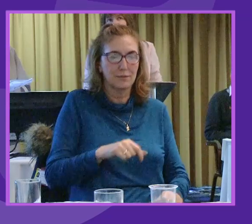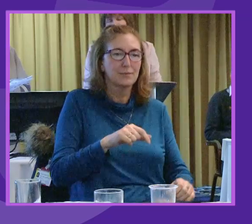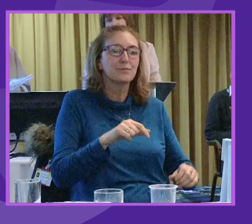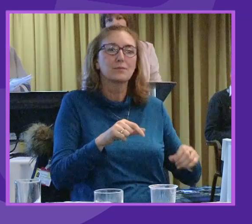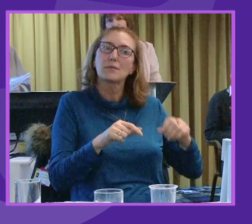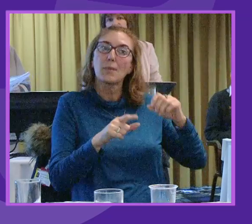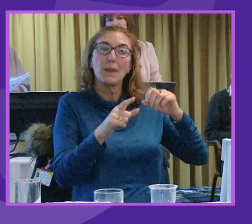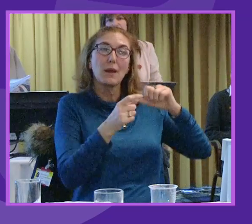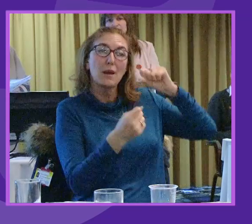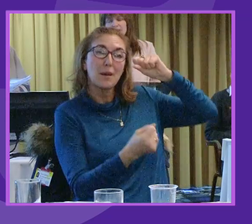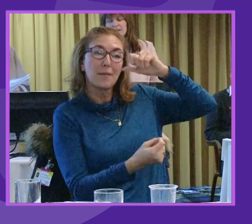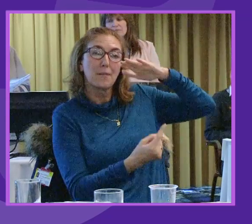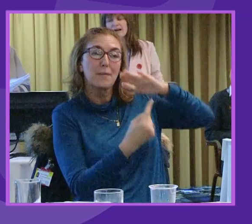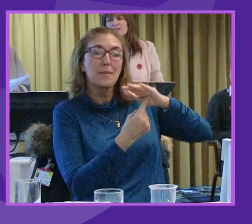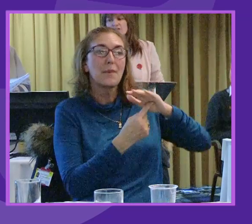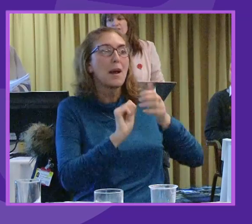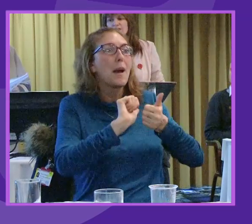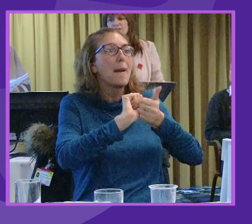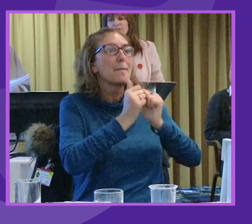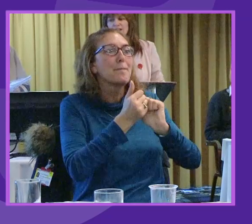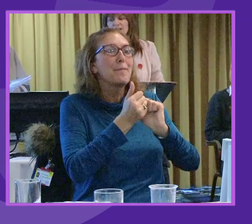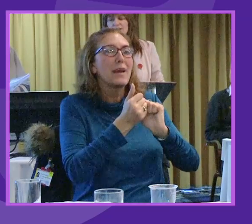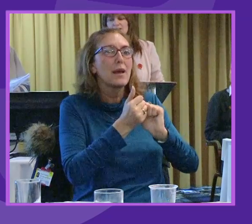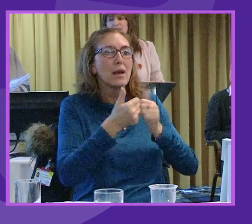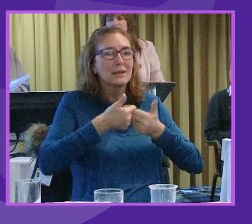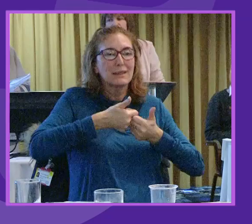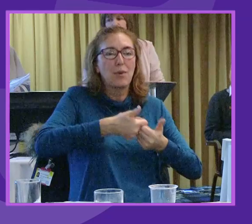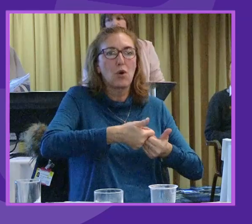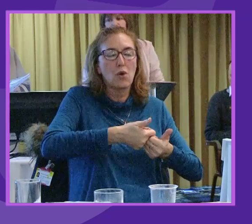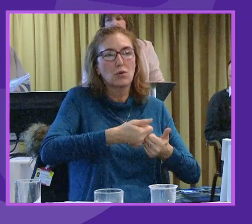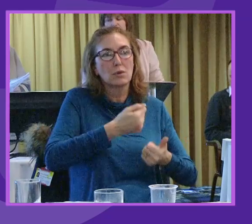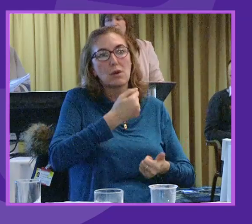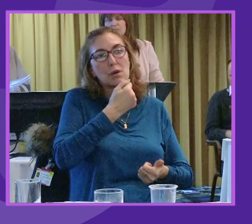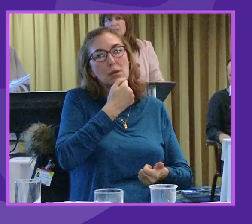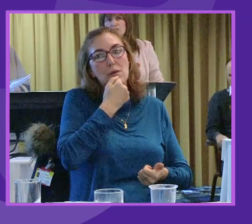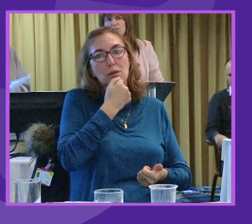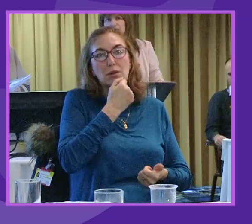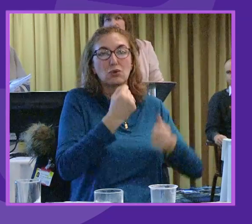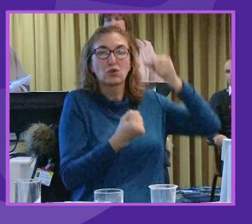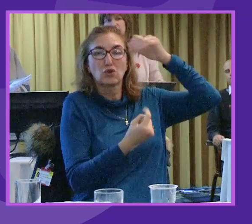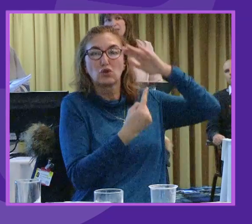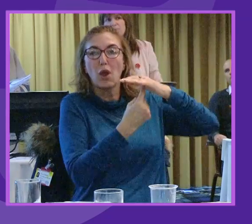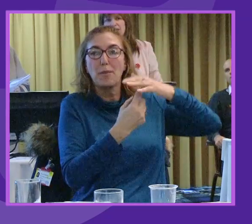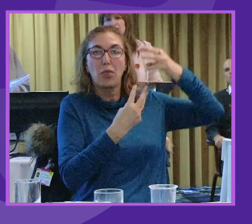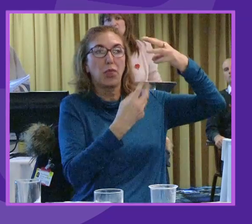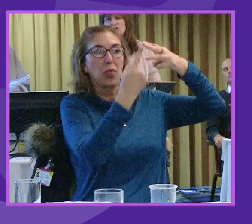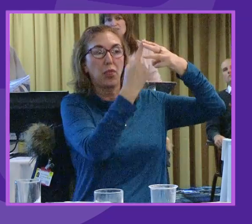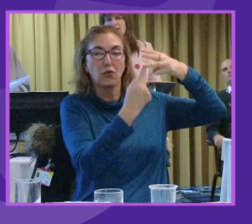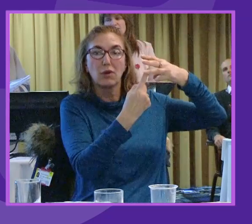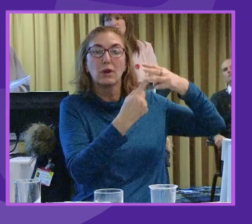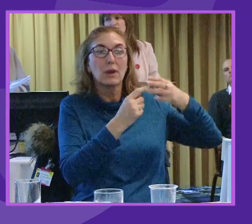peer support is in the top 10. In fact, it's in the top 3 categories of things that